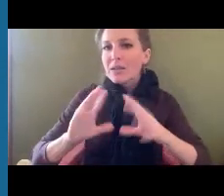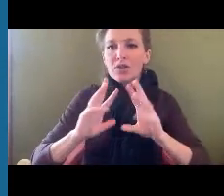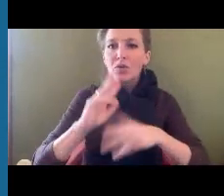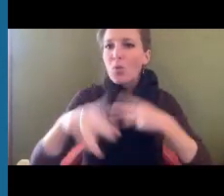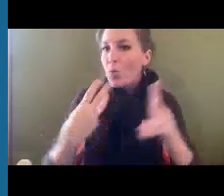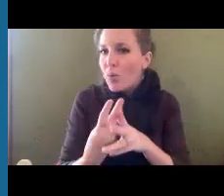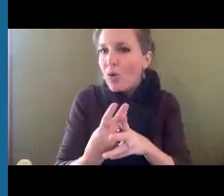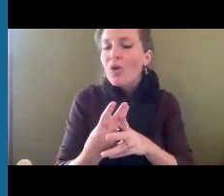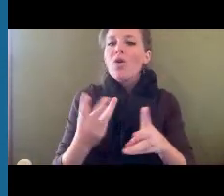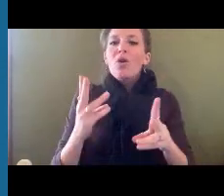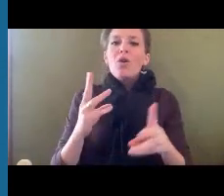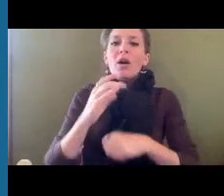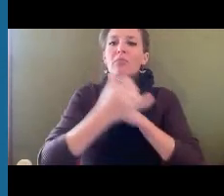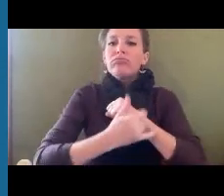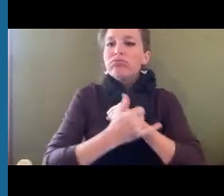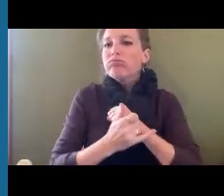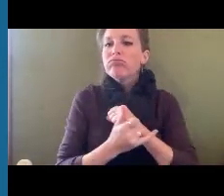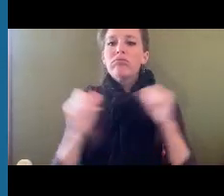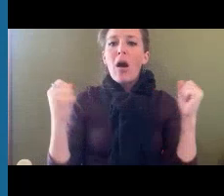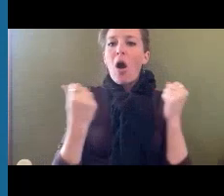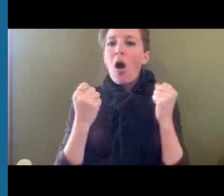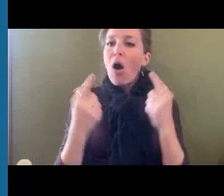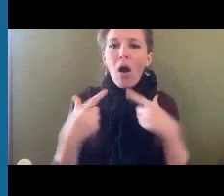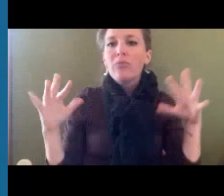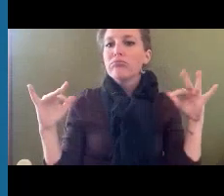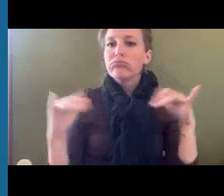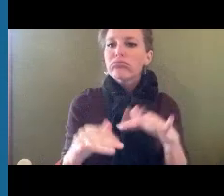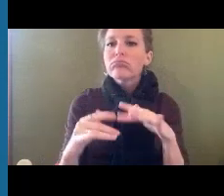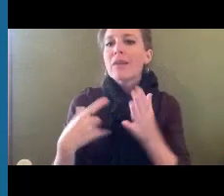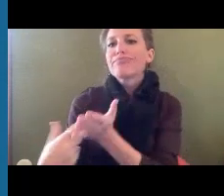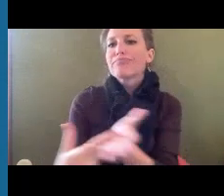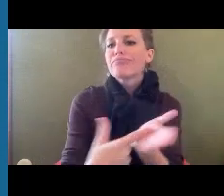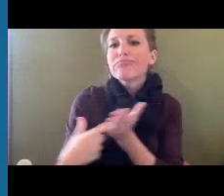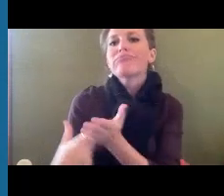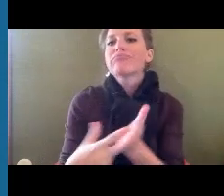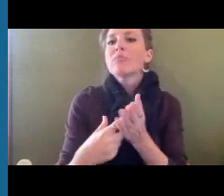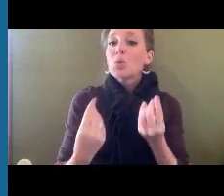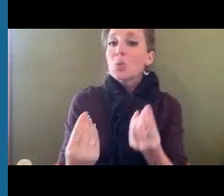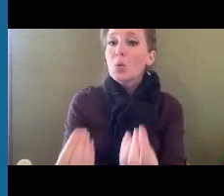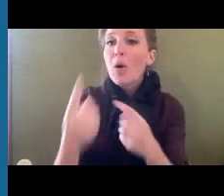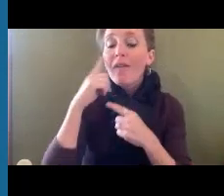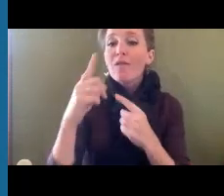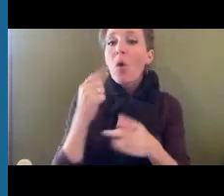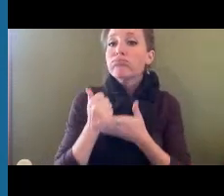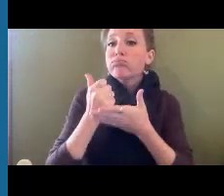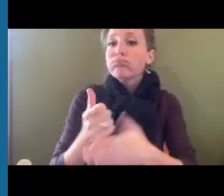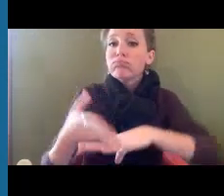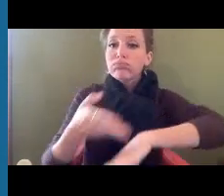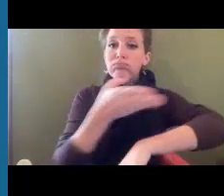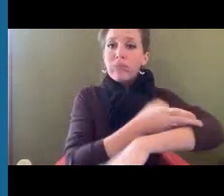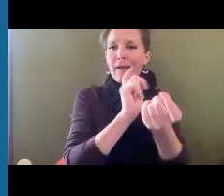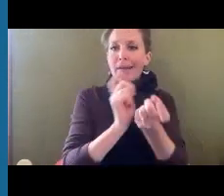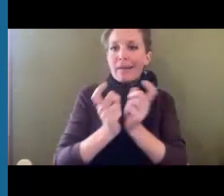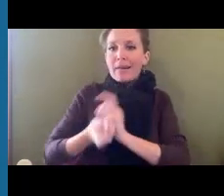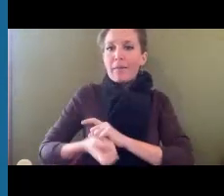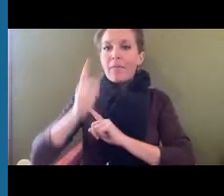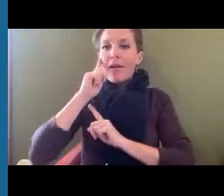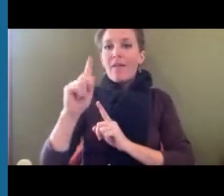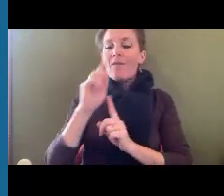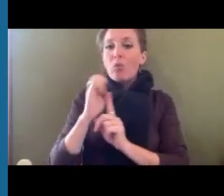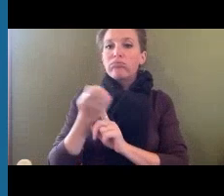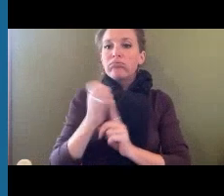to discuss their climate actions, like actions that they'll do to adapt and mitigate to climate